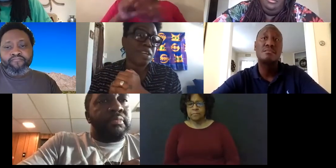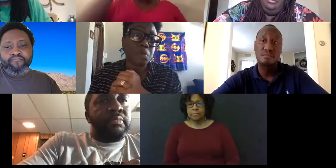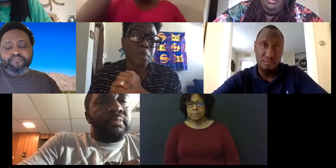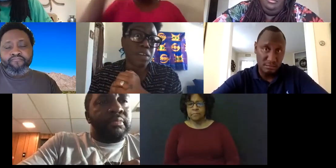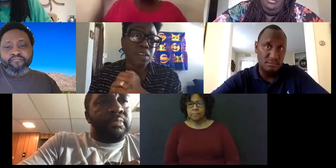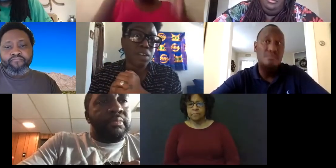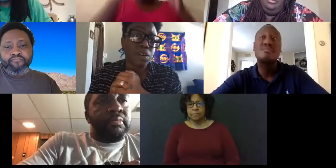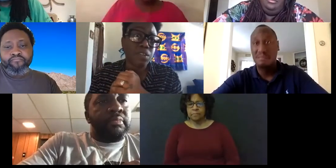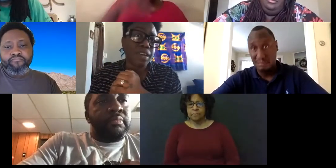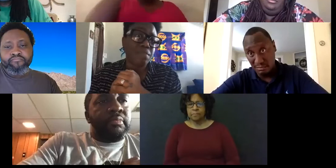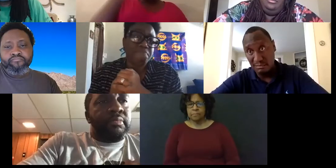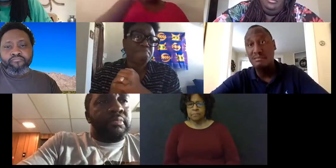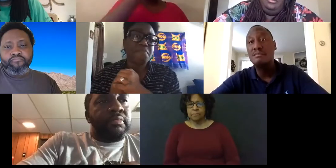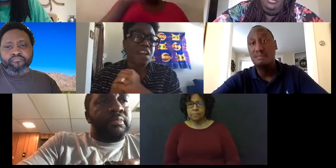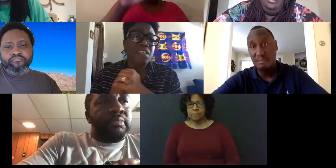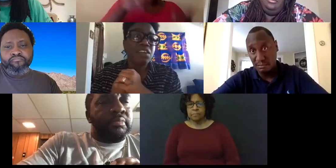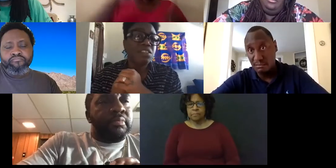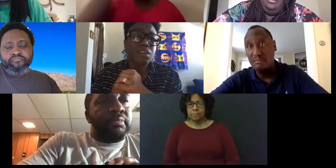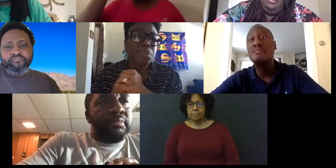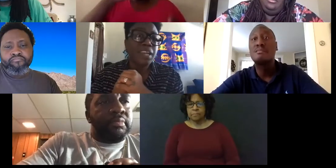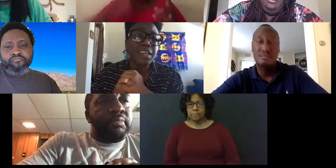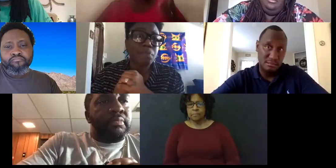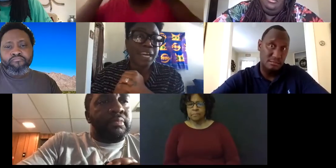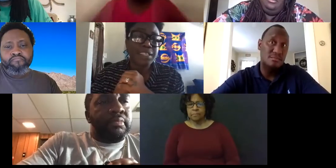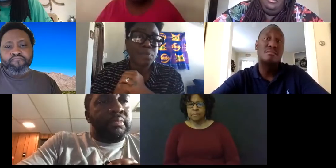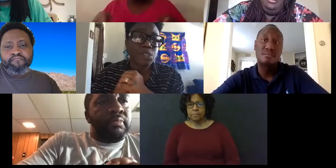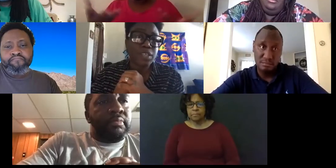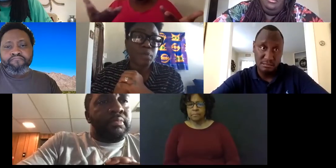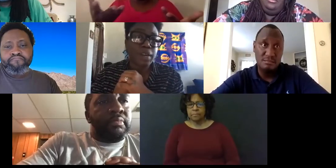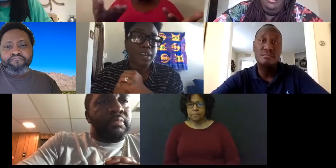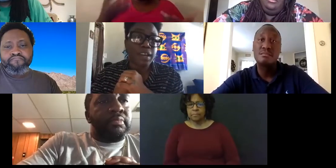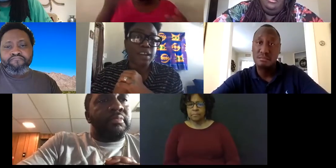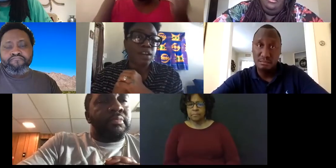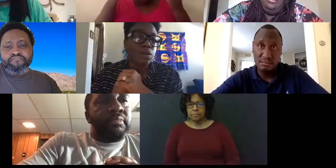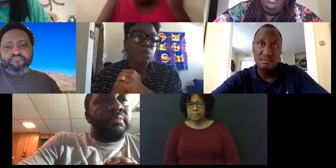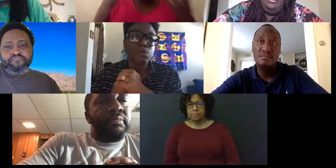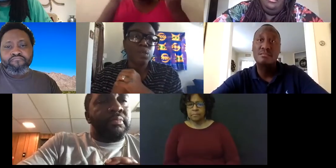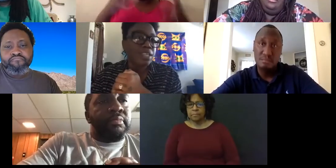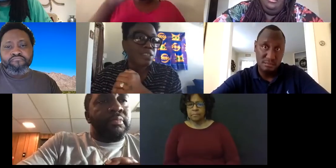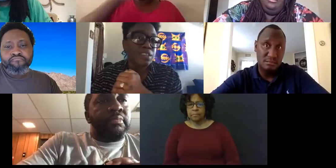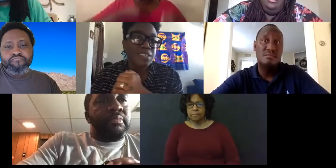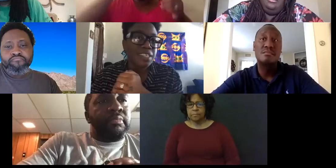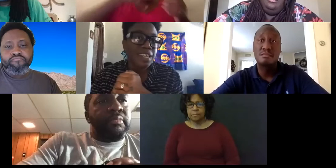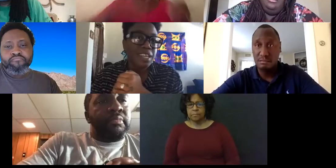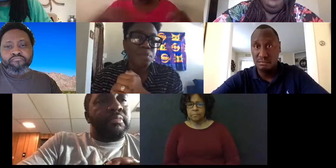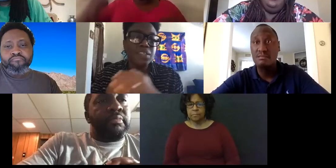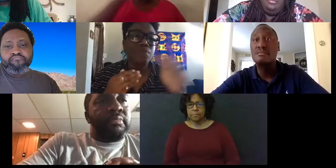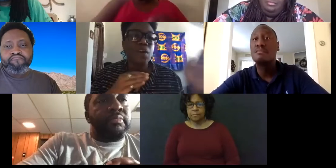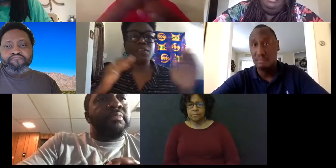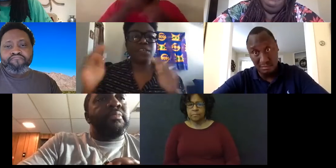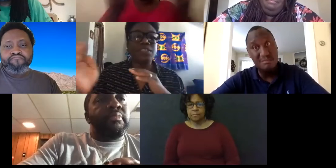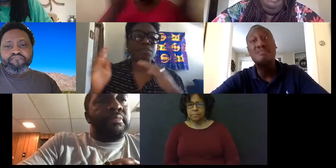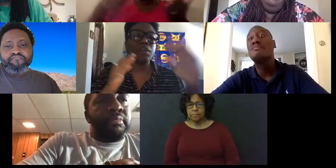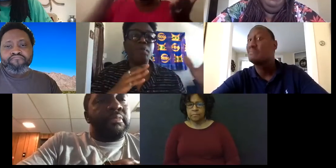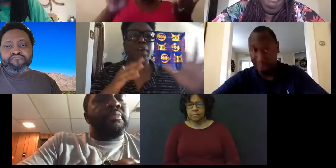Black trans woman, you know, like, There are plenty of Black disabled trans women out there who don't get the services they need because of